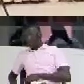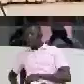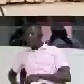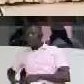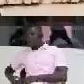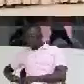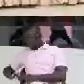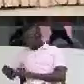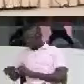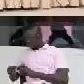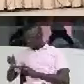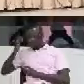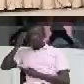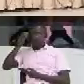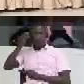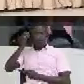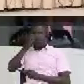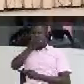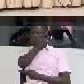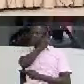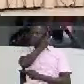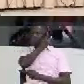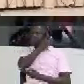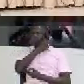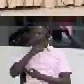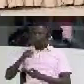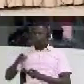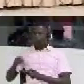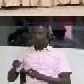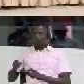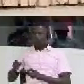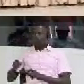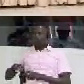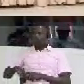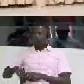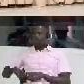Interpreters, please note that the witness wishes to speak in the Wolof language.